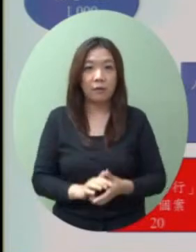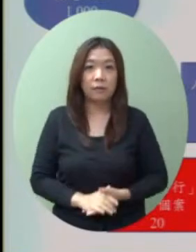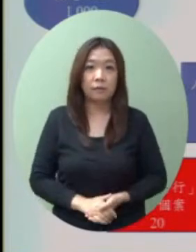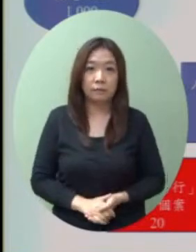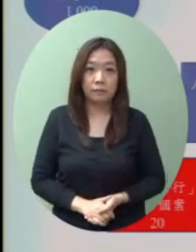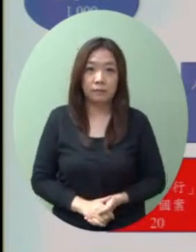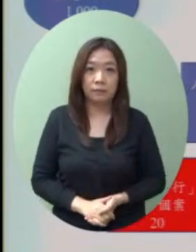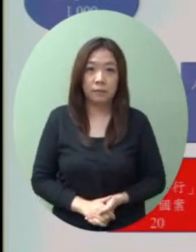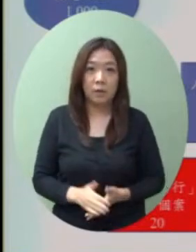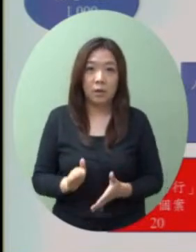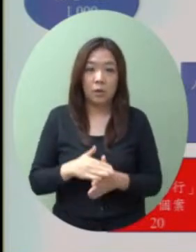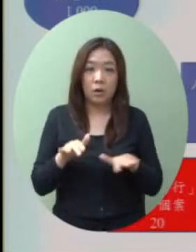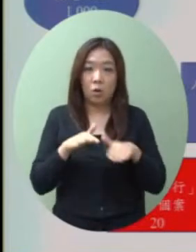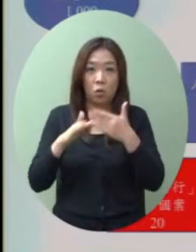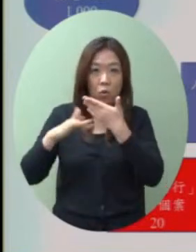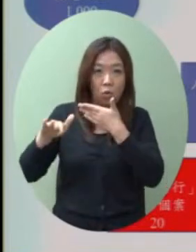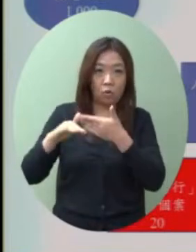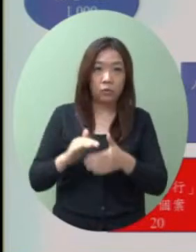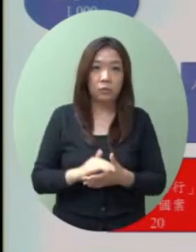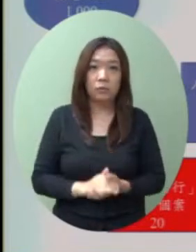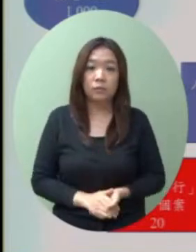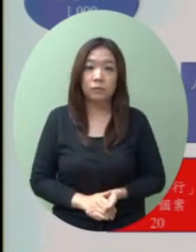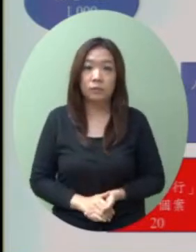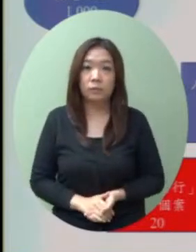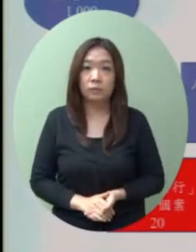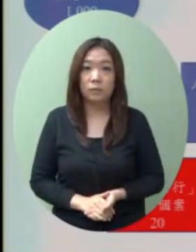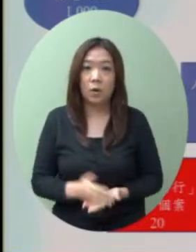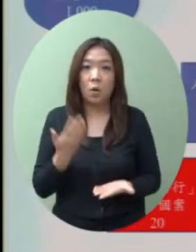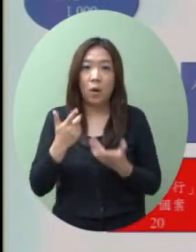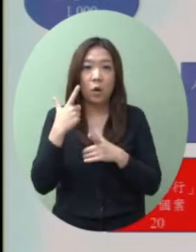we come up with an amended arrangement.